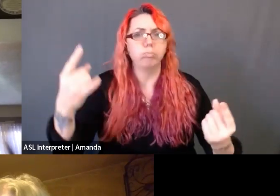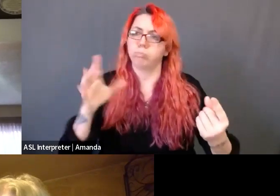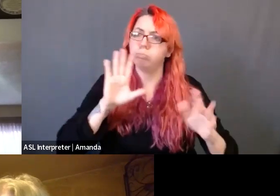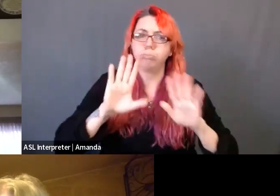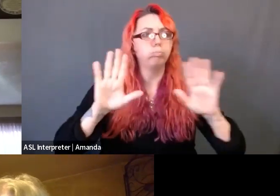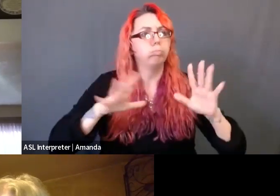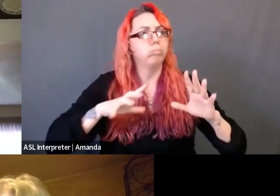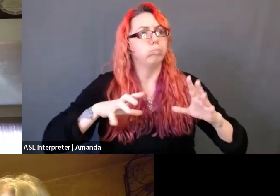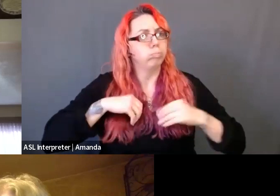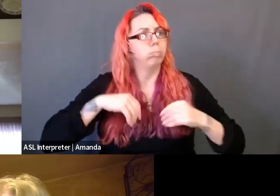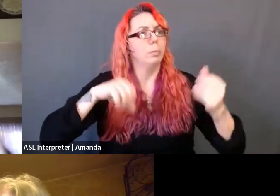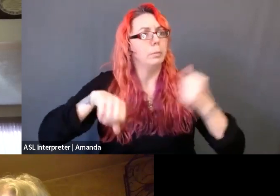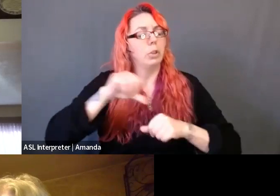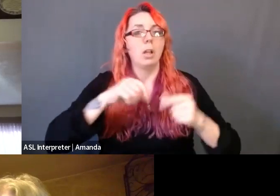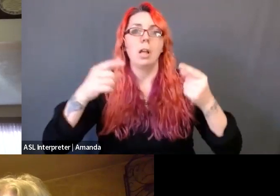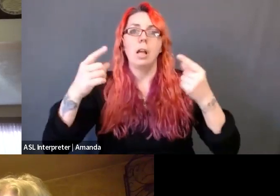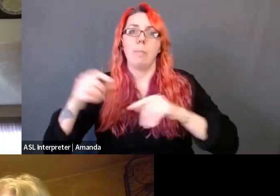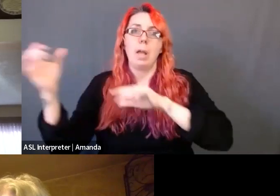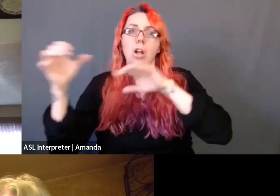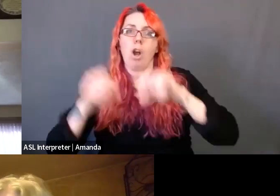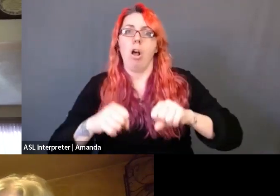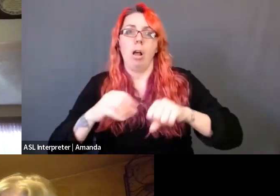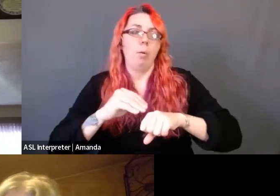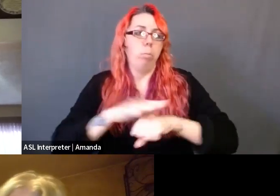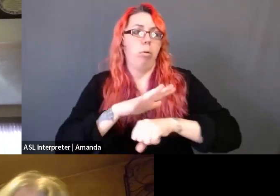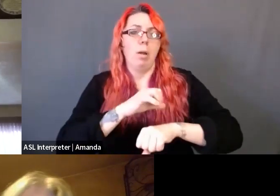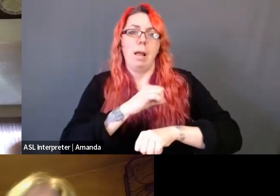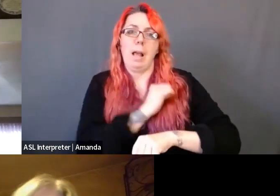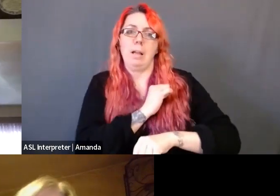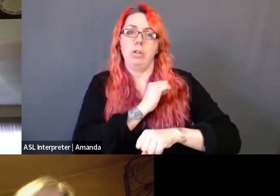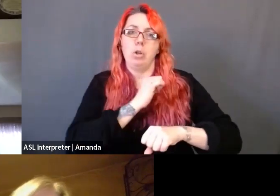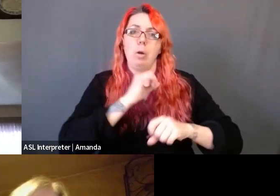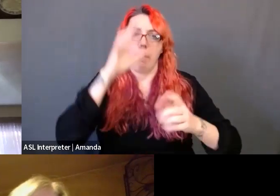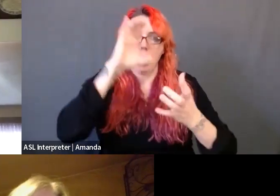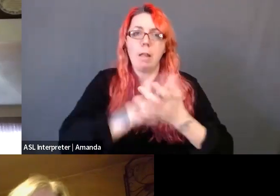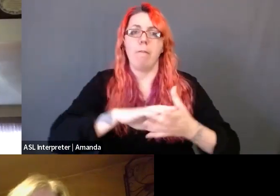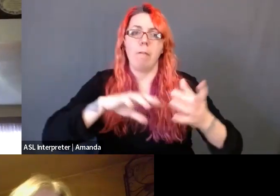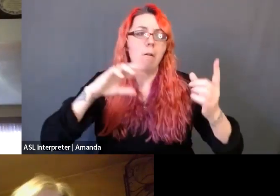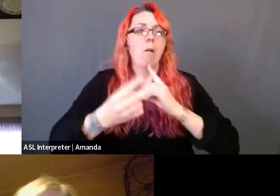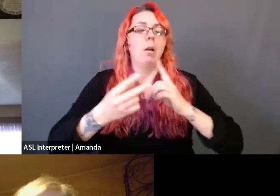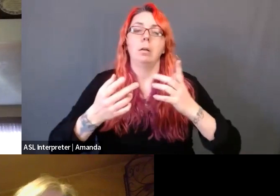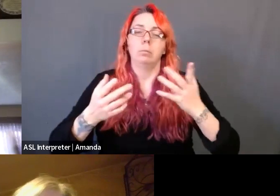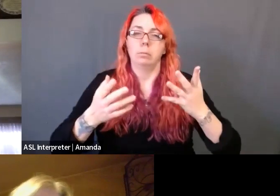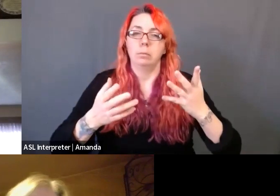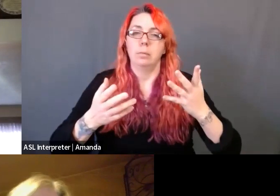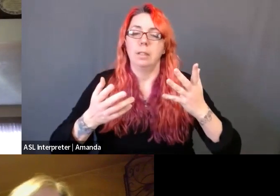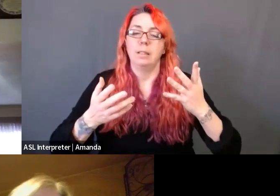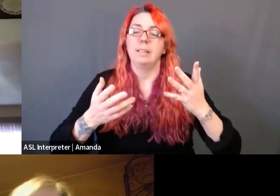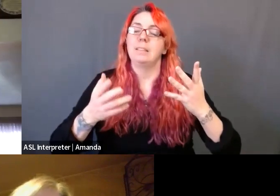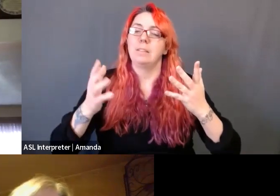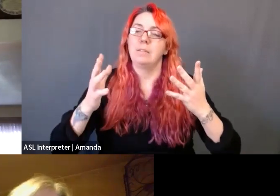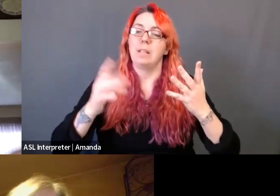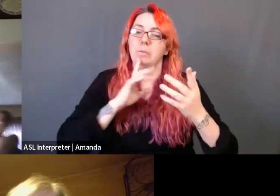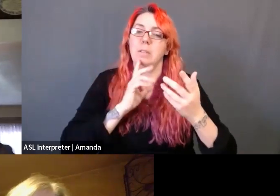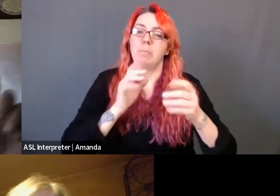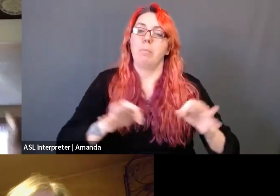really about how we just push back against efforts to reclaim that, as opposed to that we're going somewhere new. I think that's a really important thing to challenge,